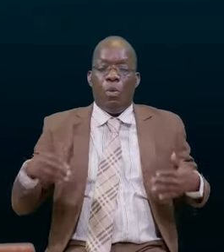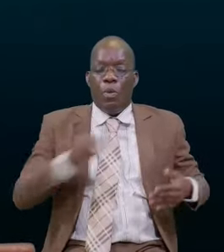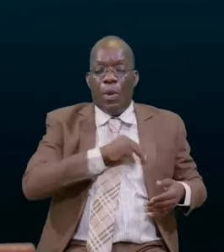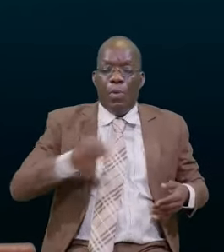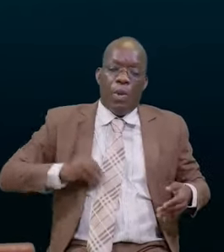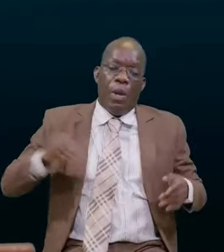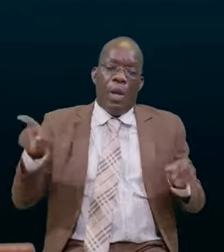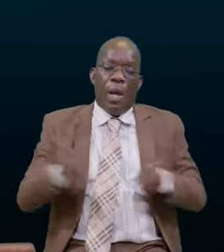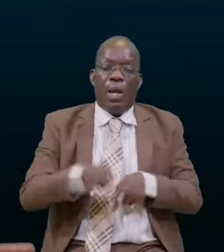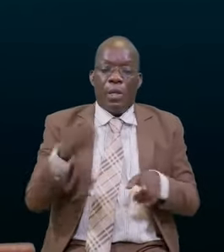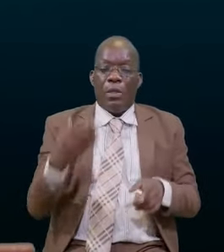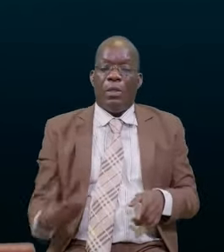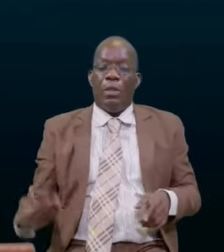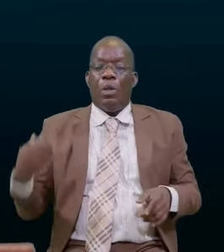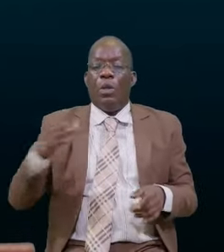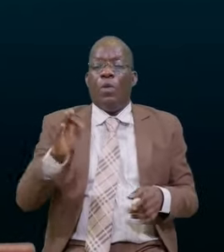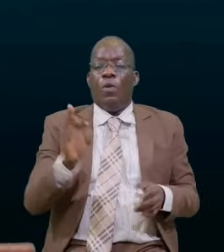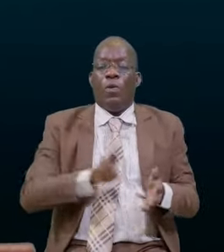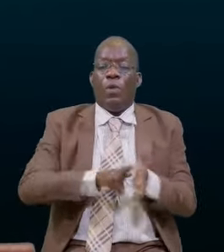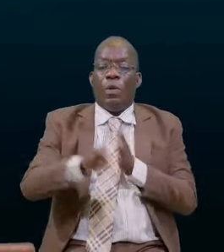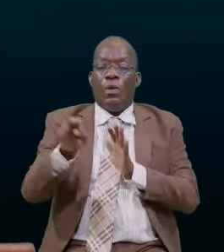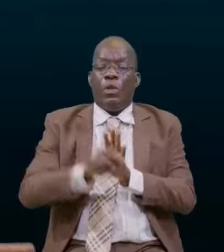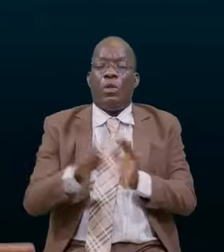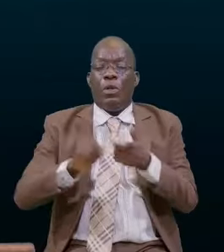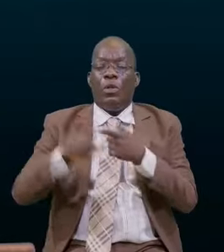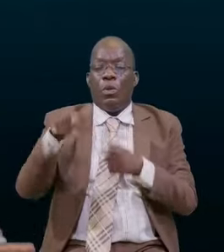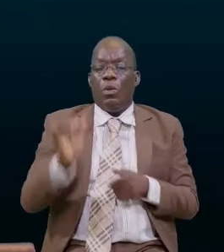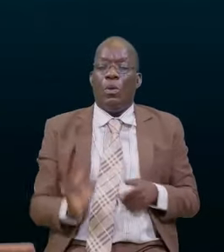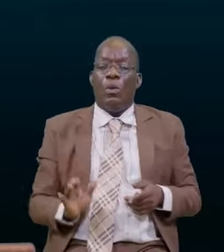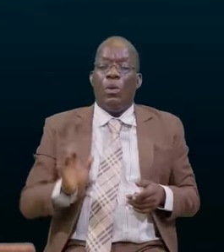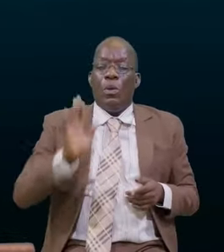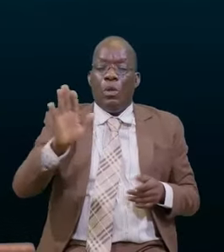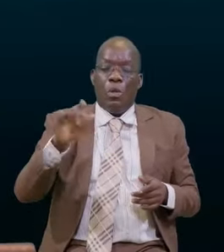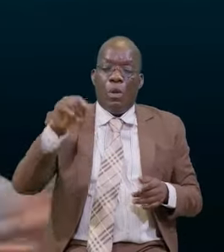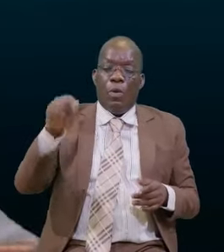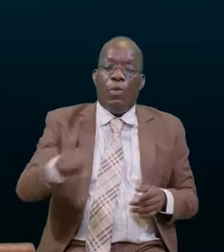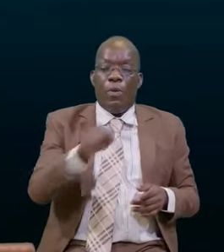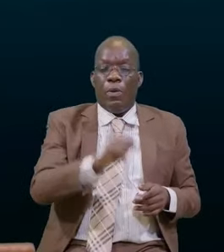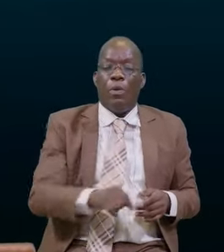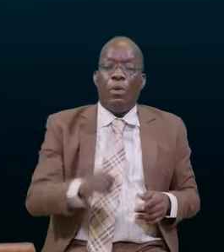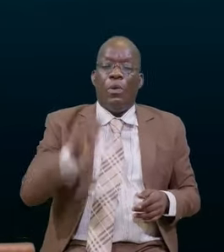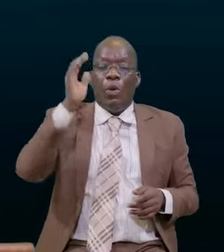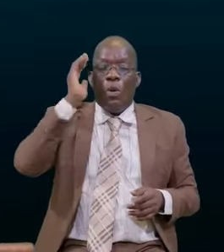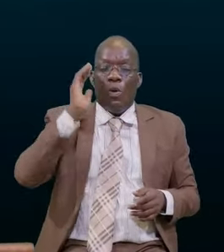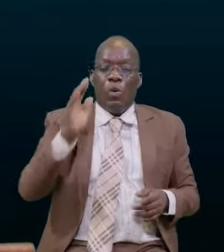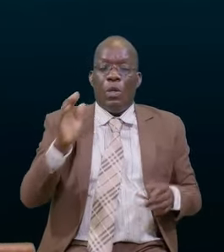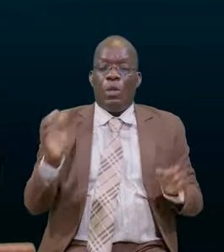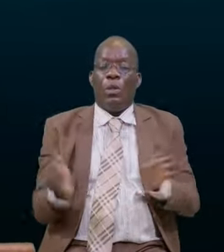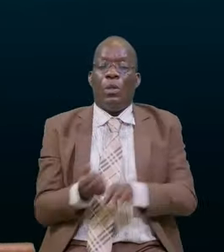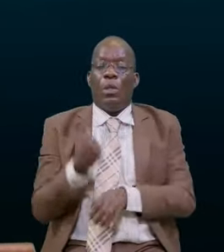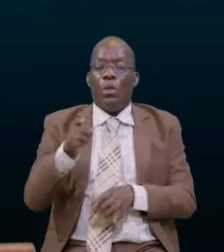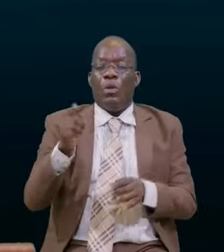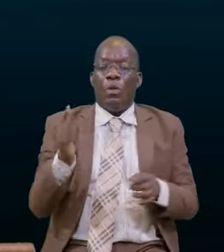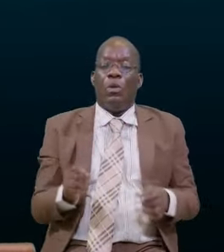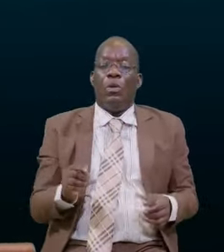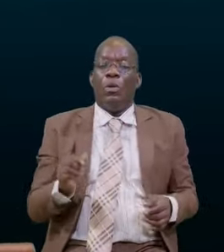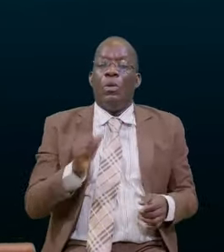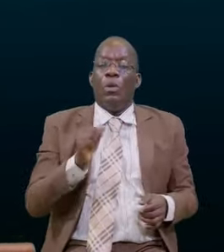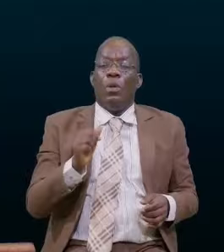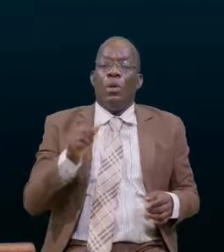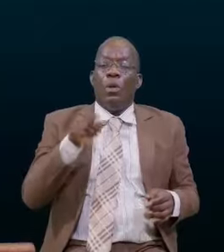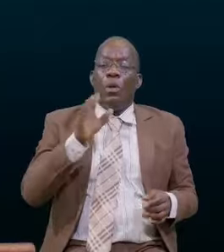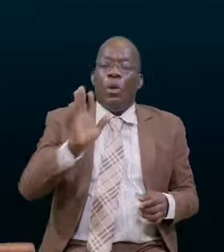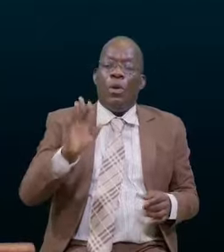righteousness onto God your members your FEI should take you not to wrong places but your feet should take you to